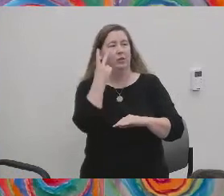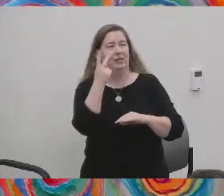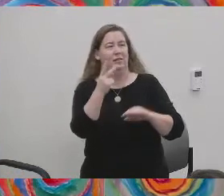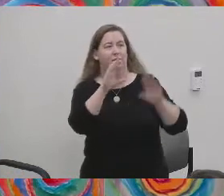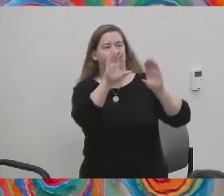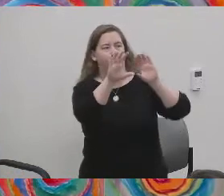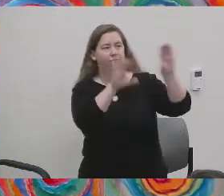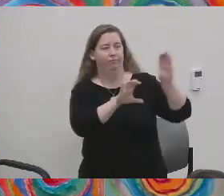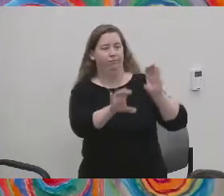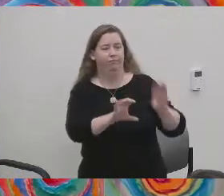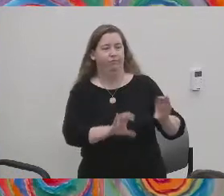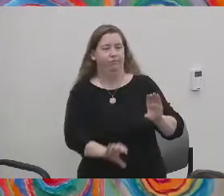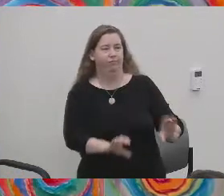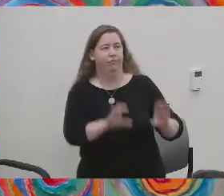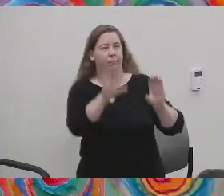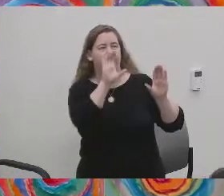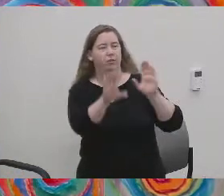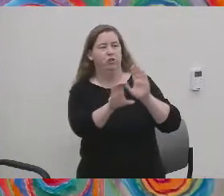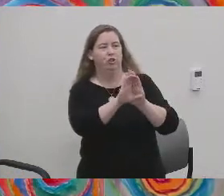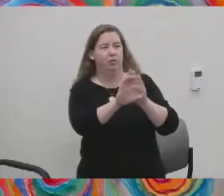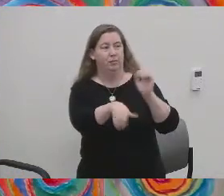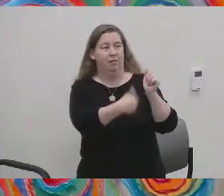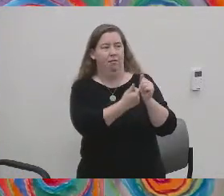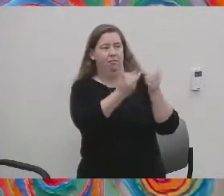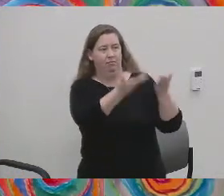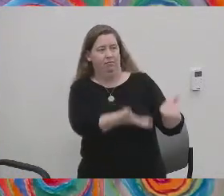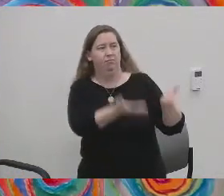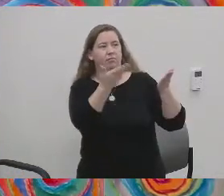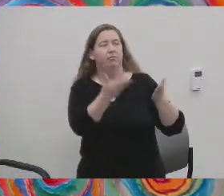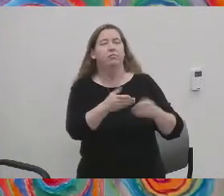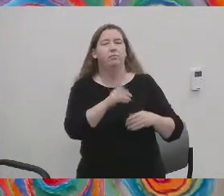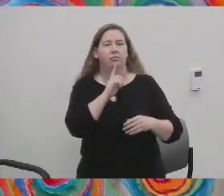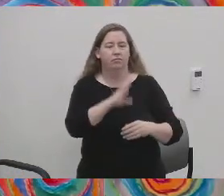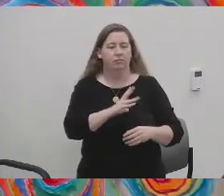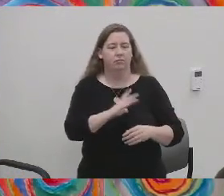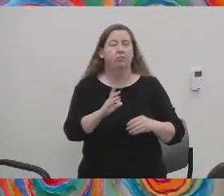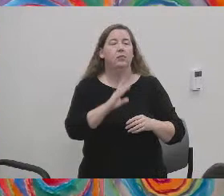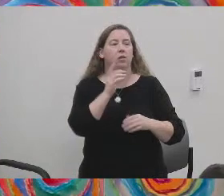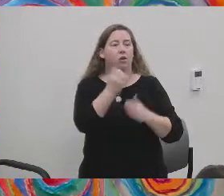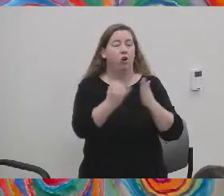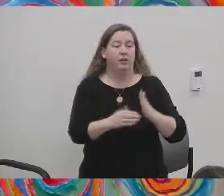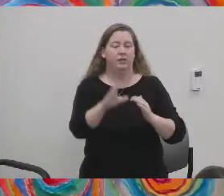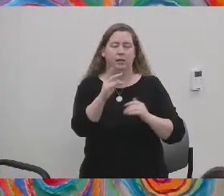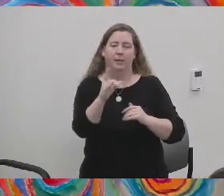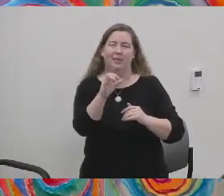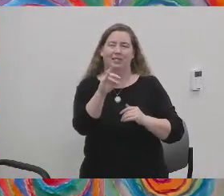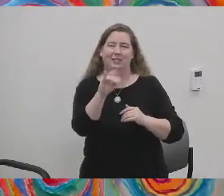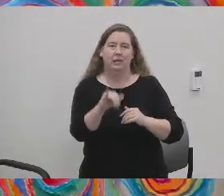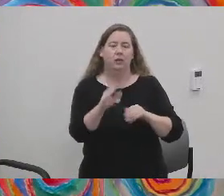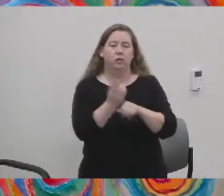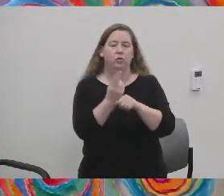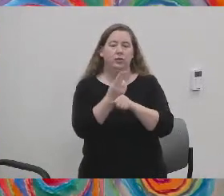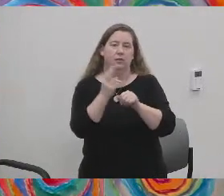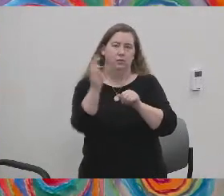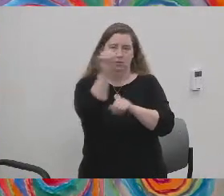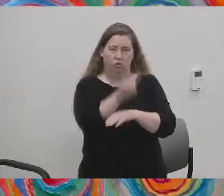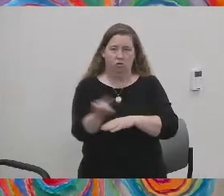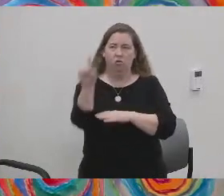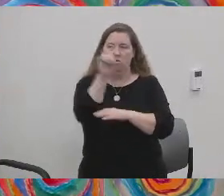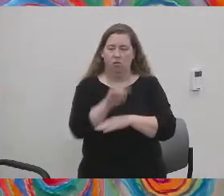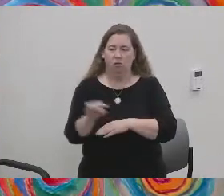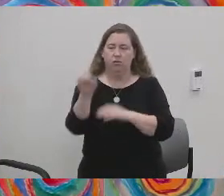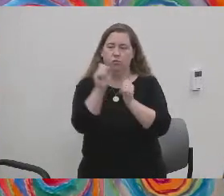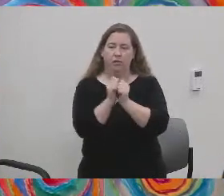me. This artwork is inspired by the artist Kandinsky, who uses dots and circles,